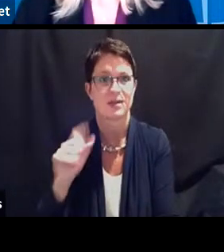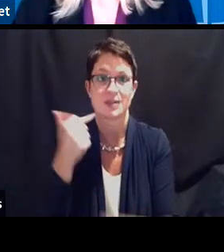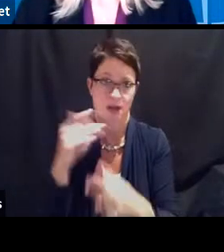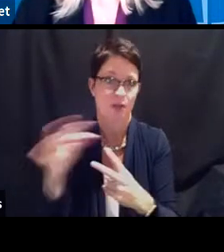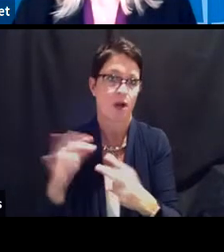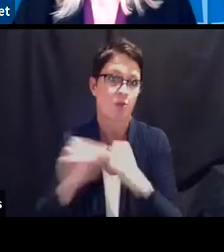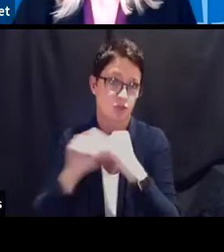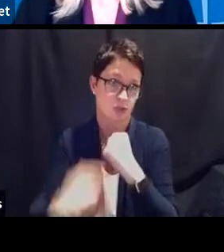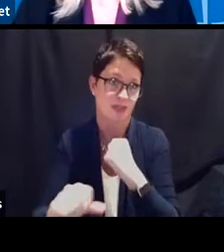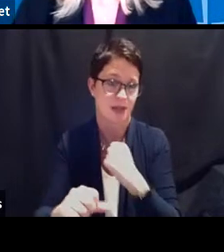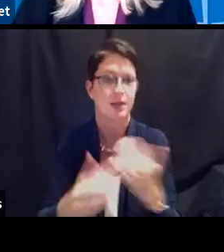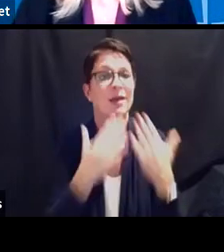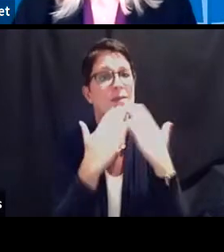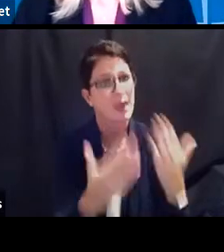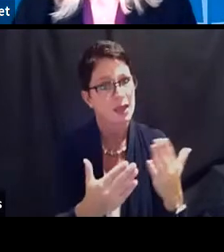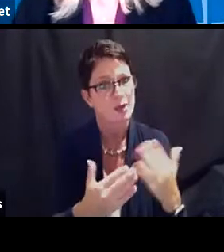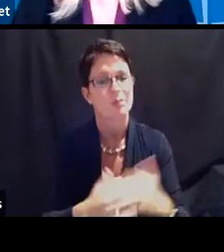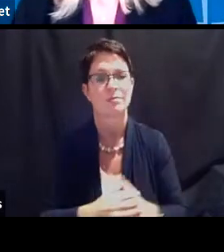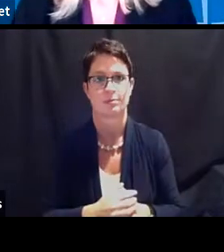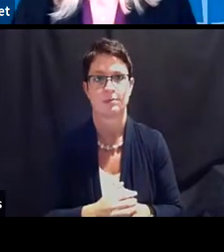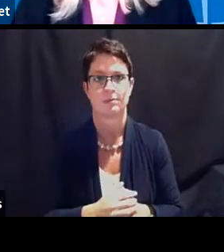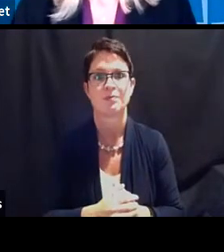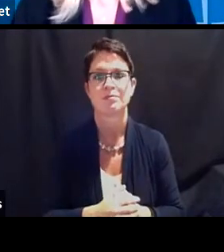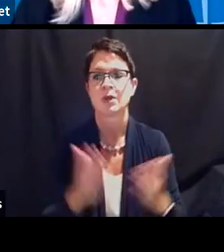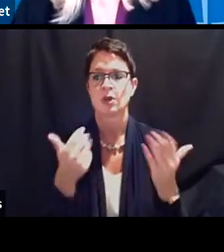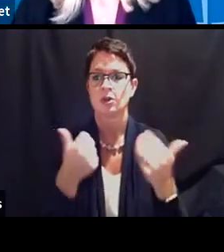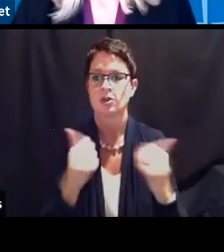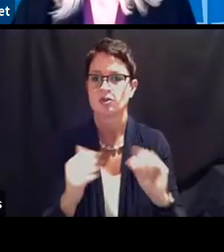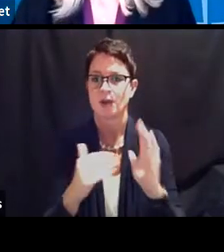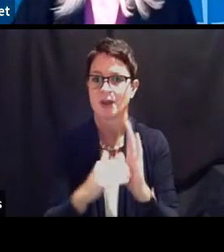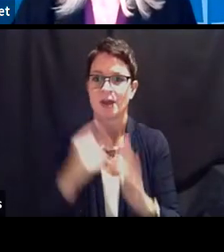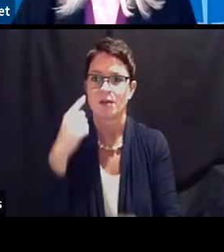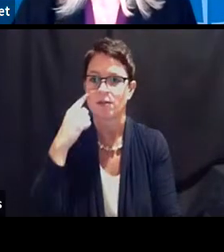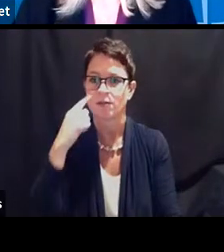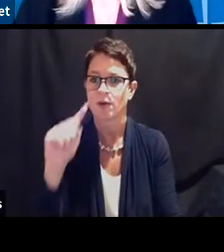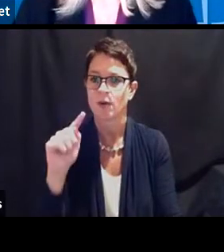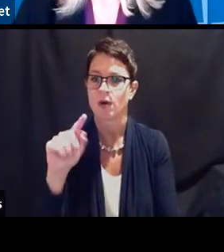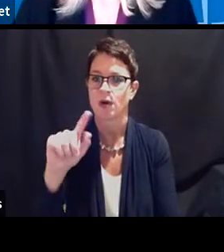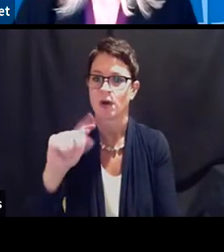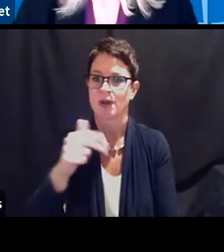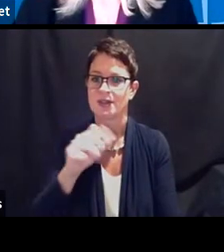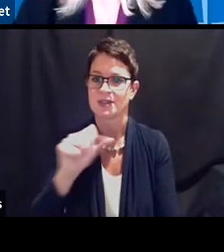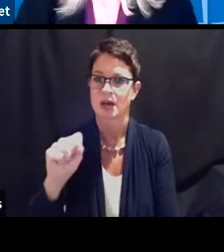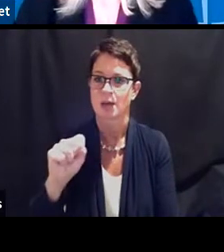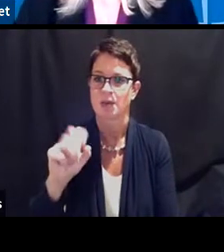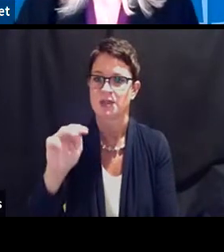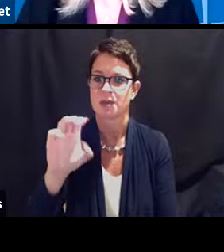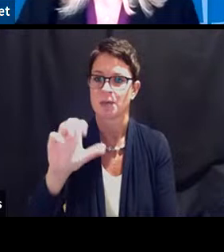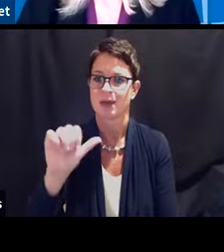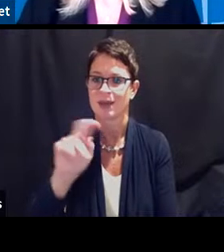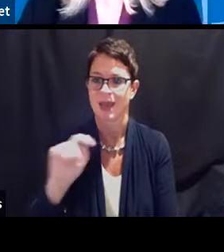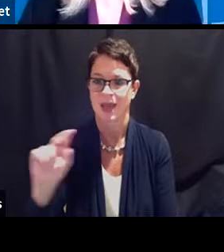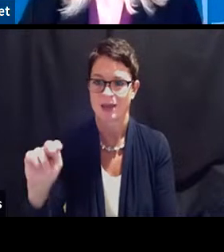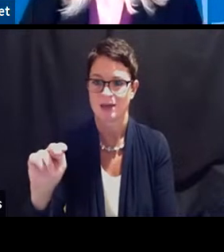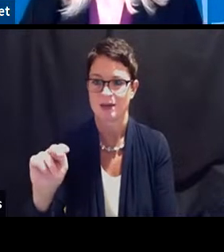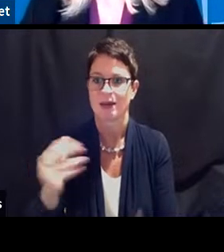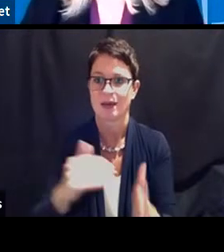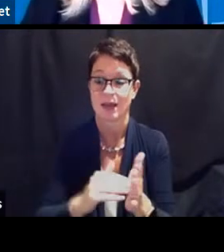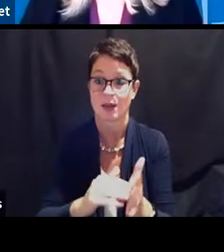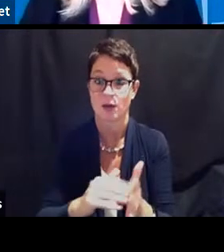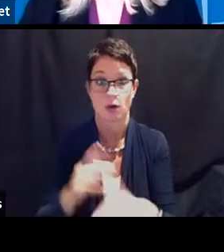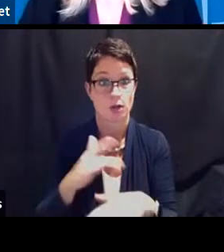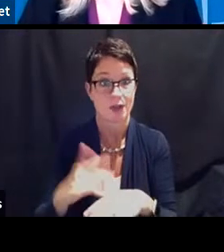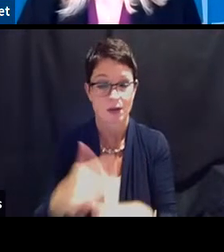Thank you. Thank you, Peppa. We're going to try for Thomas Mccann again. Thomas, are you